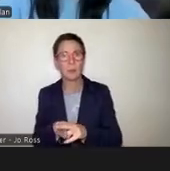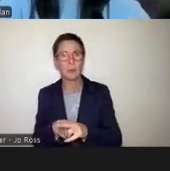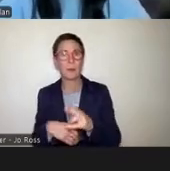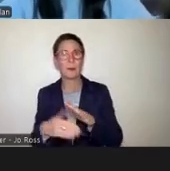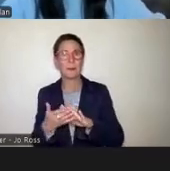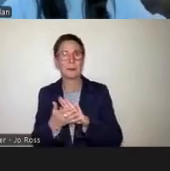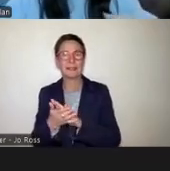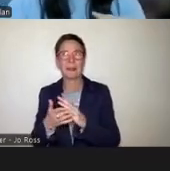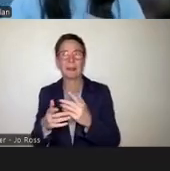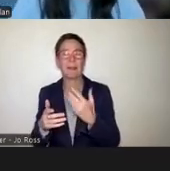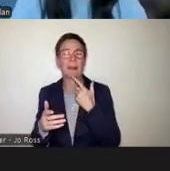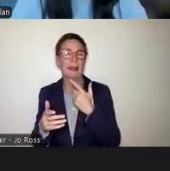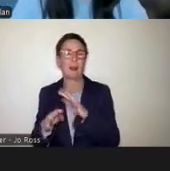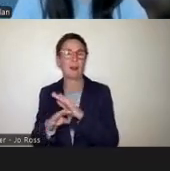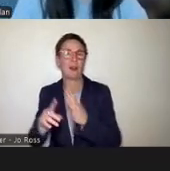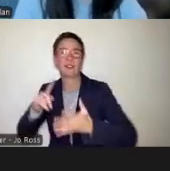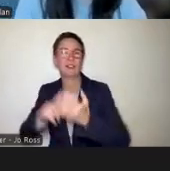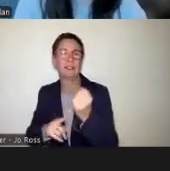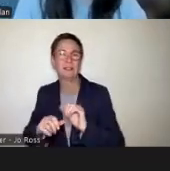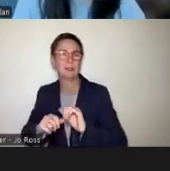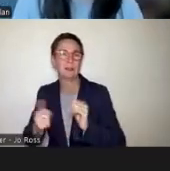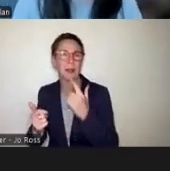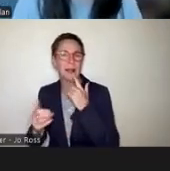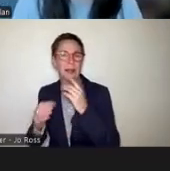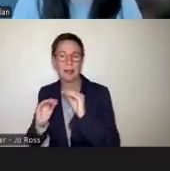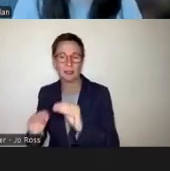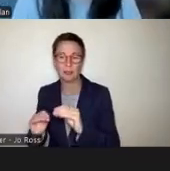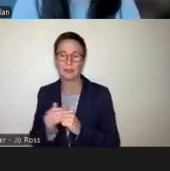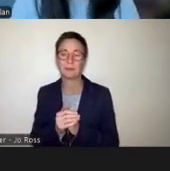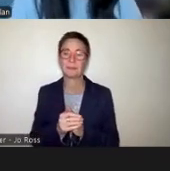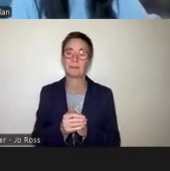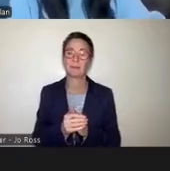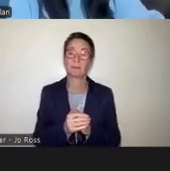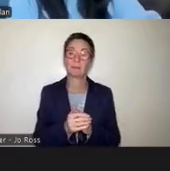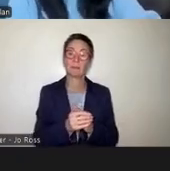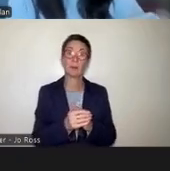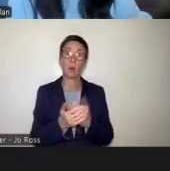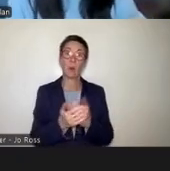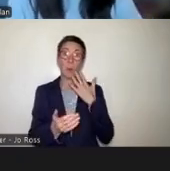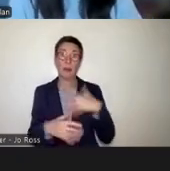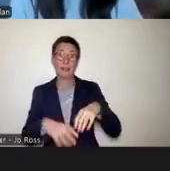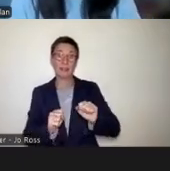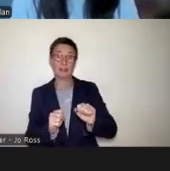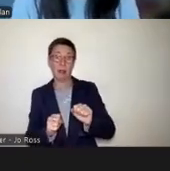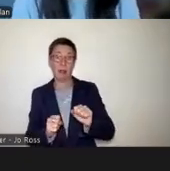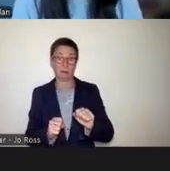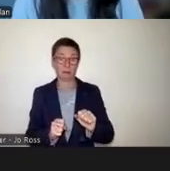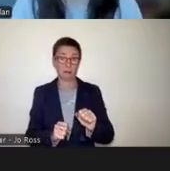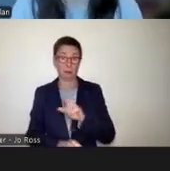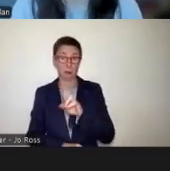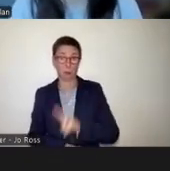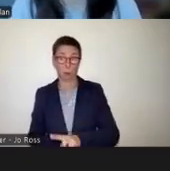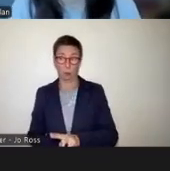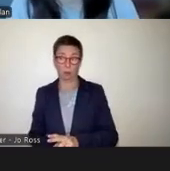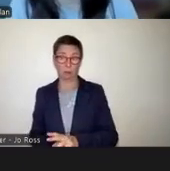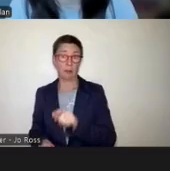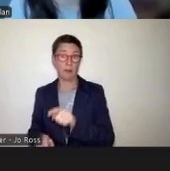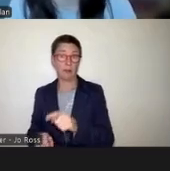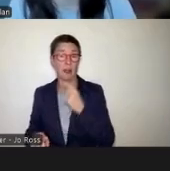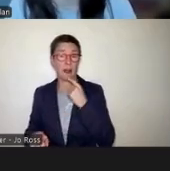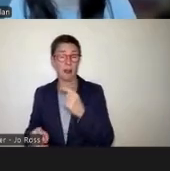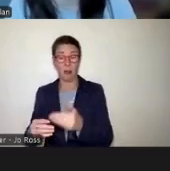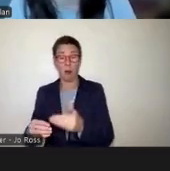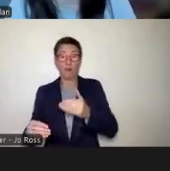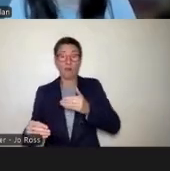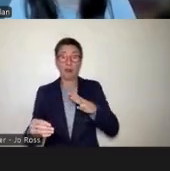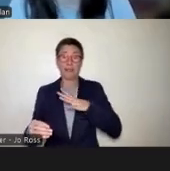that education. When children that are experiencing poverty start school, they're up to 4 months behind their peers. By the time they finish